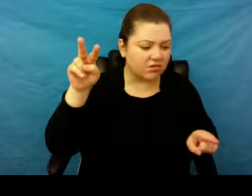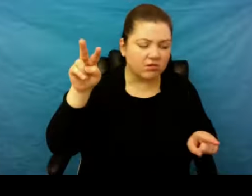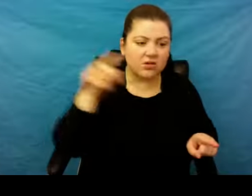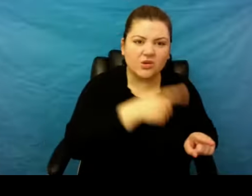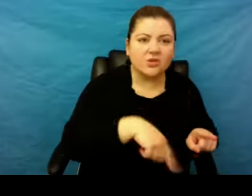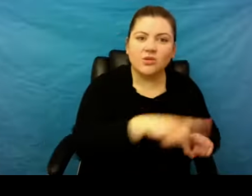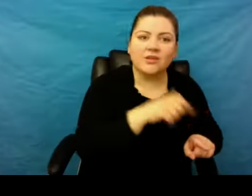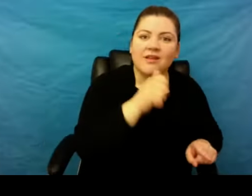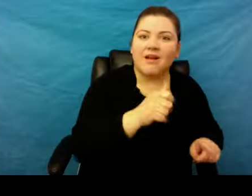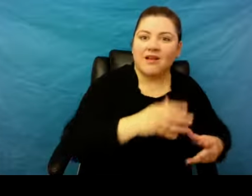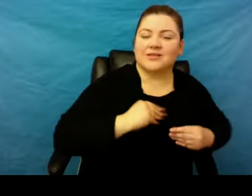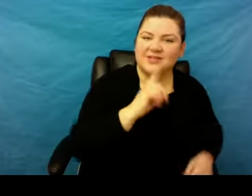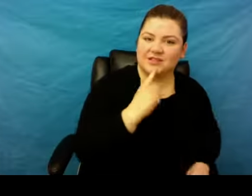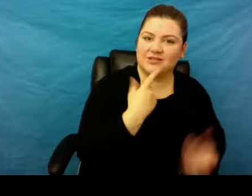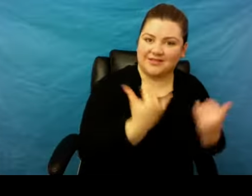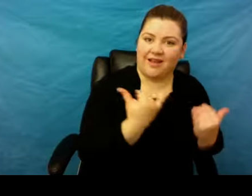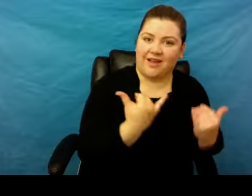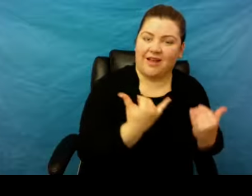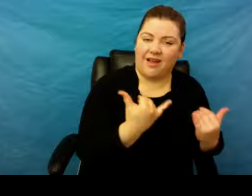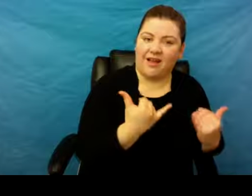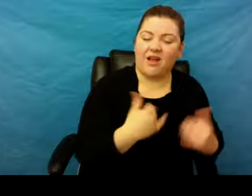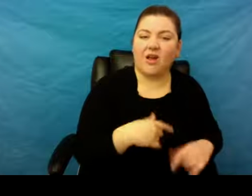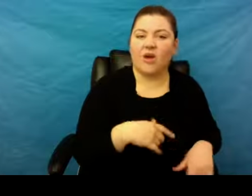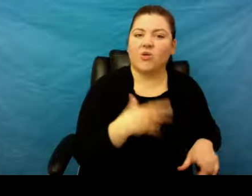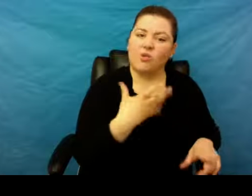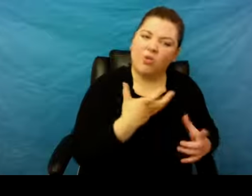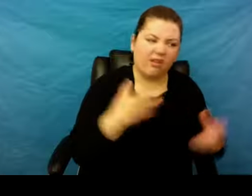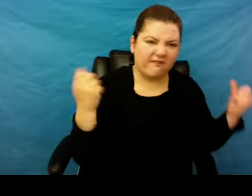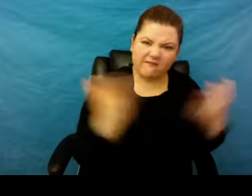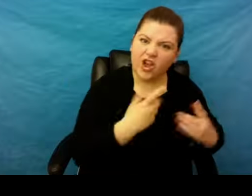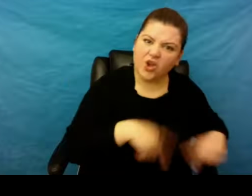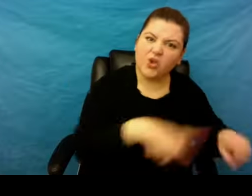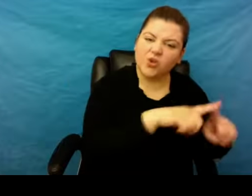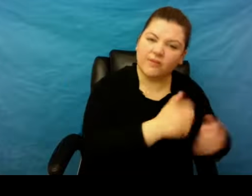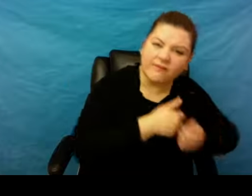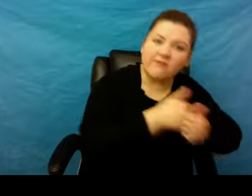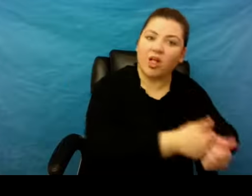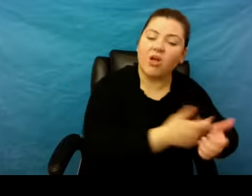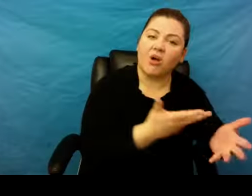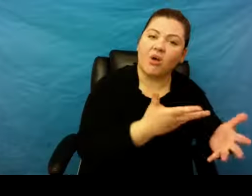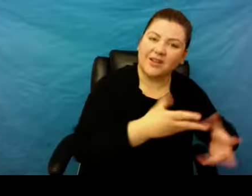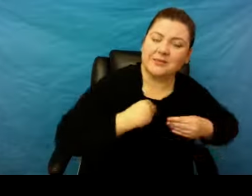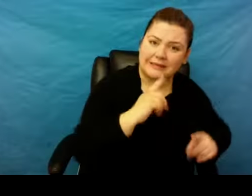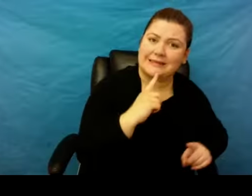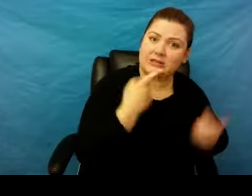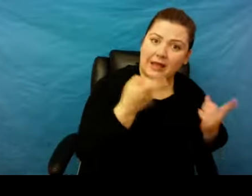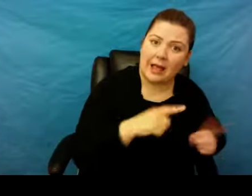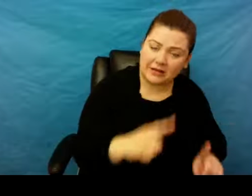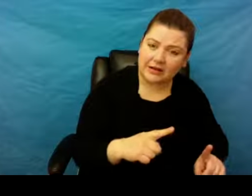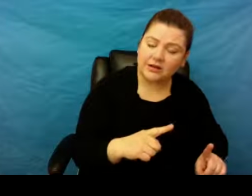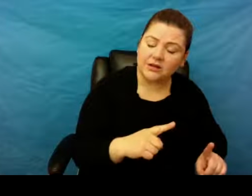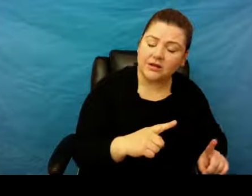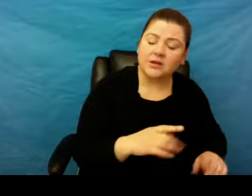this seriously. There's kind of a desire to scare people into kind of getting serious. But I